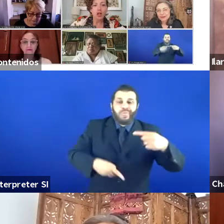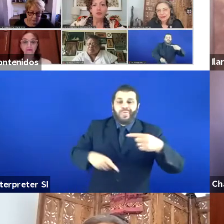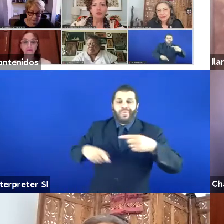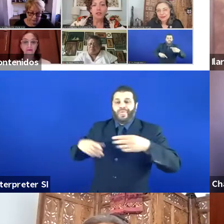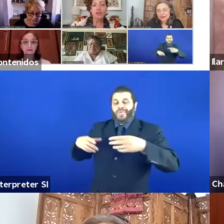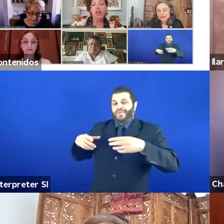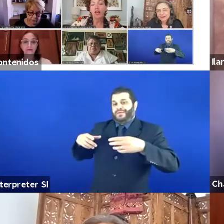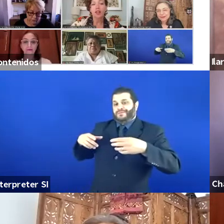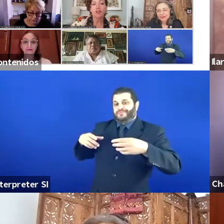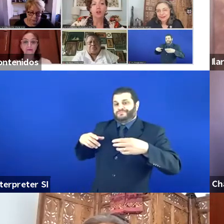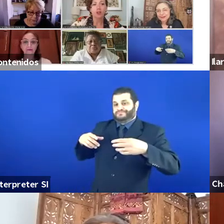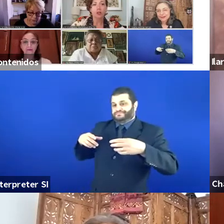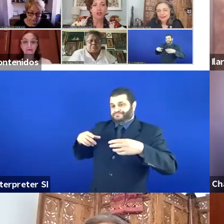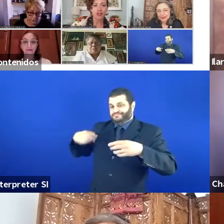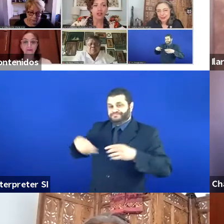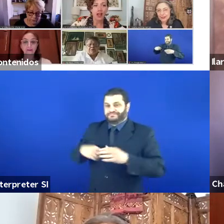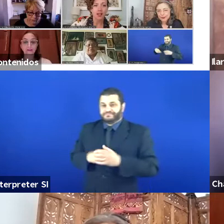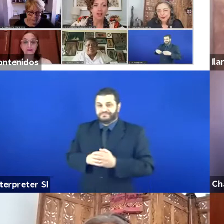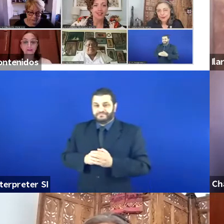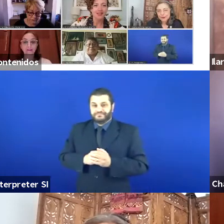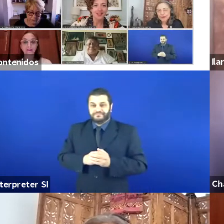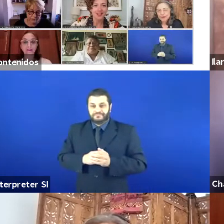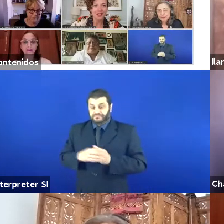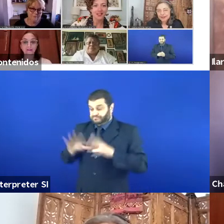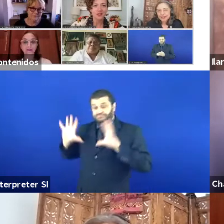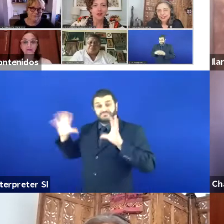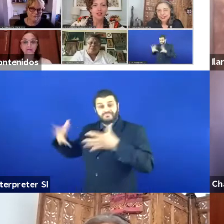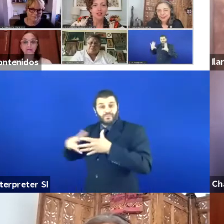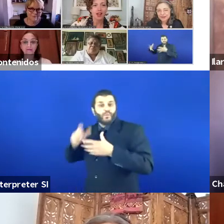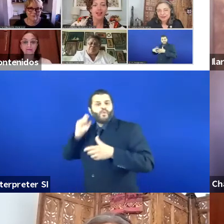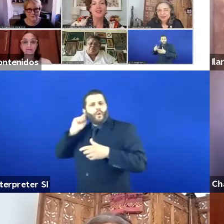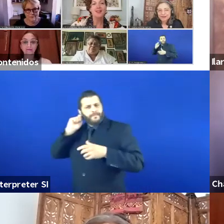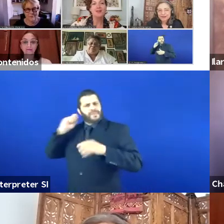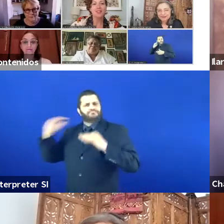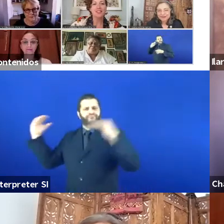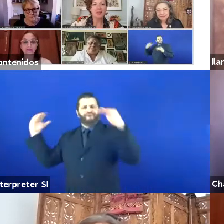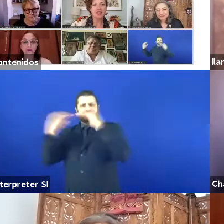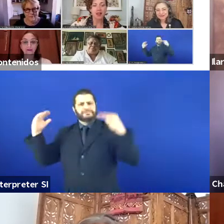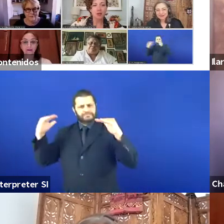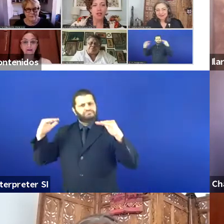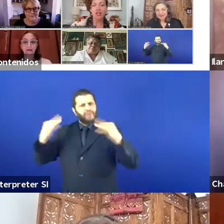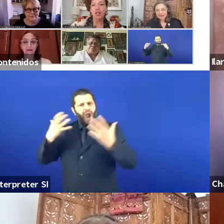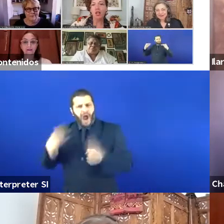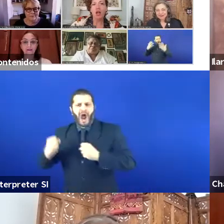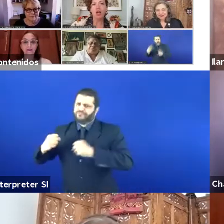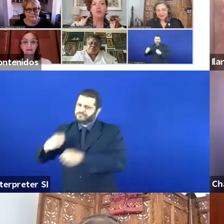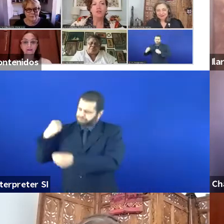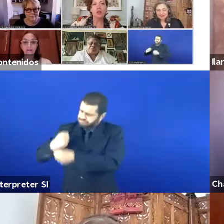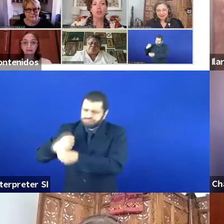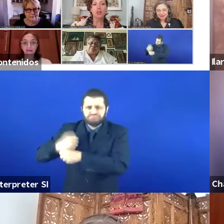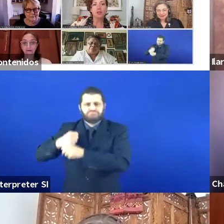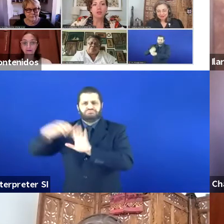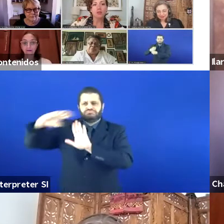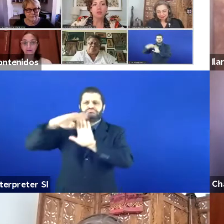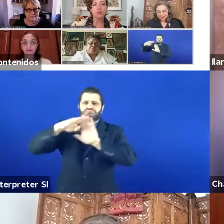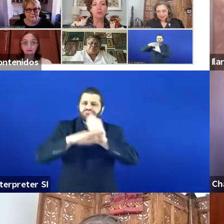across movements. I think I've heard the word intersectionality in every session so far today, which is to be celebrated. So being